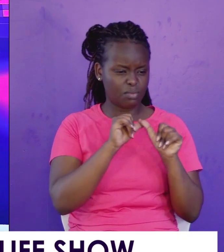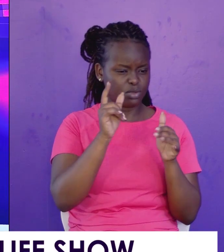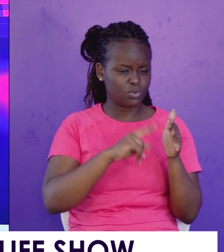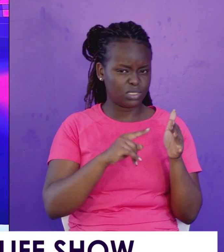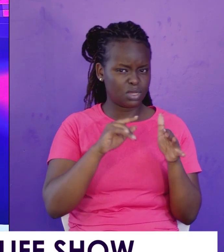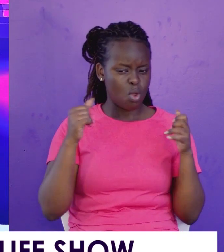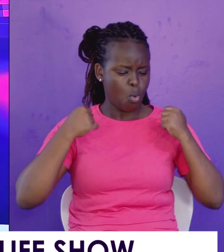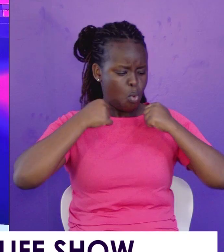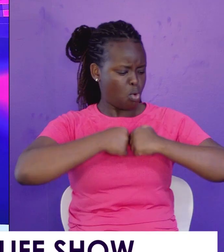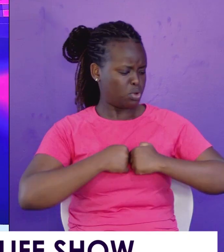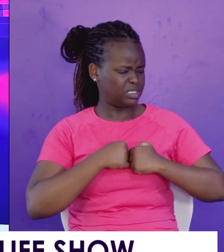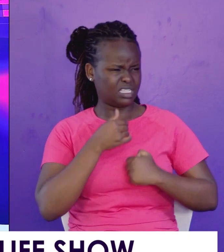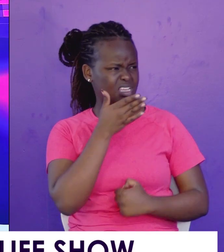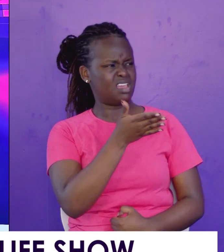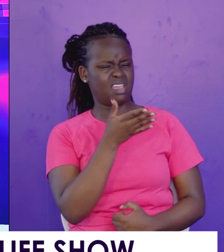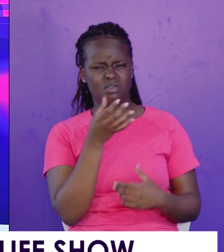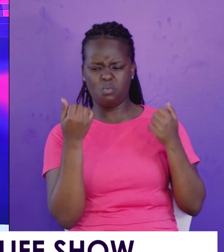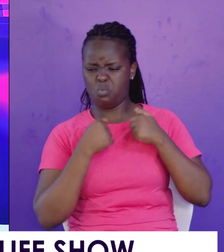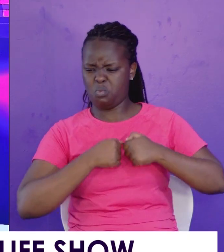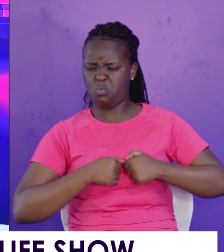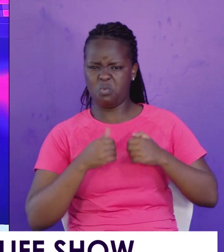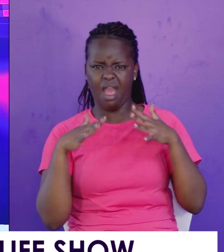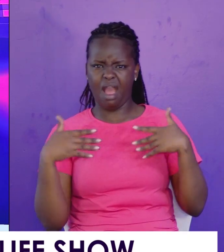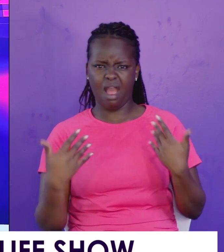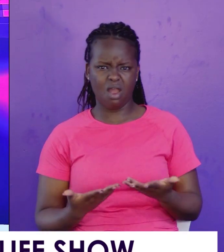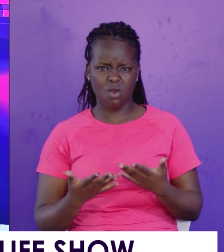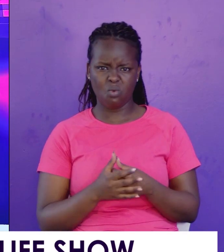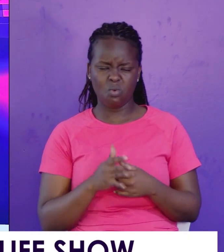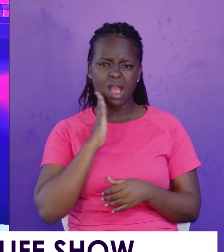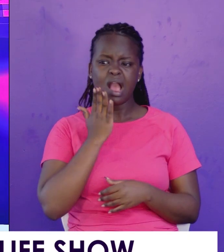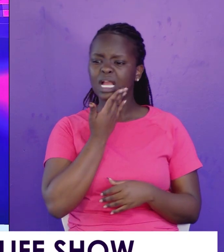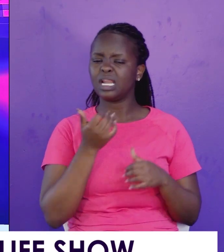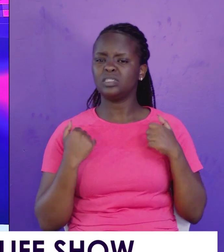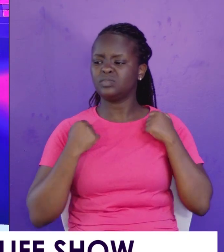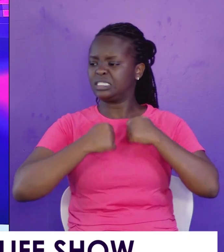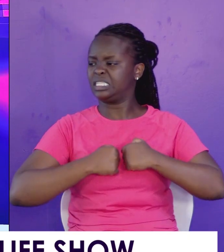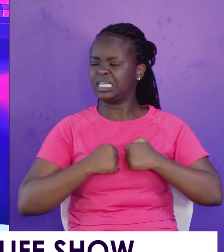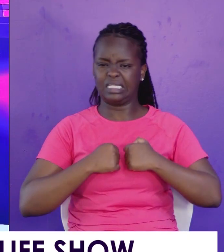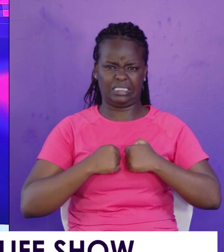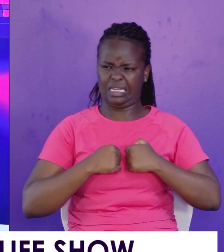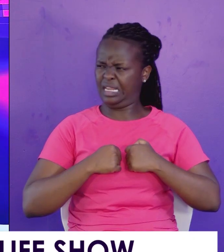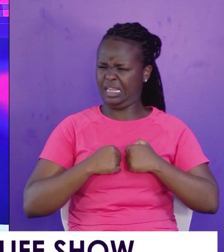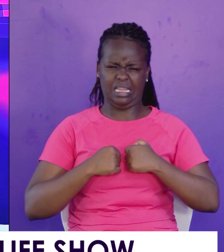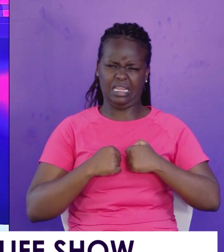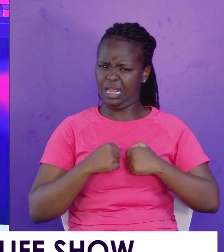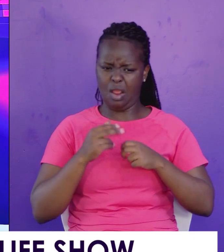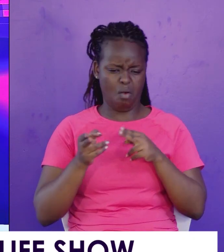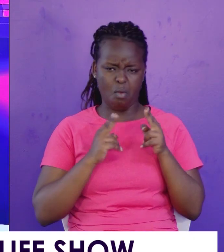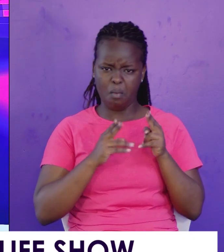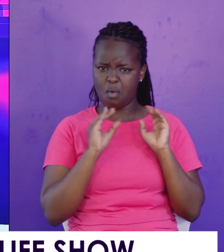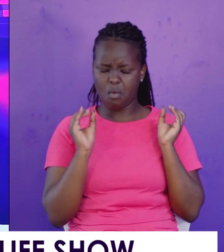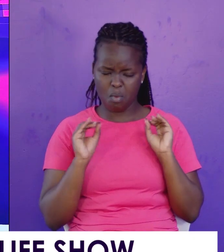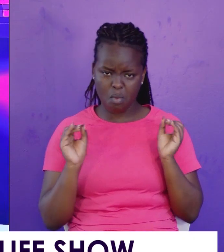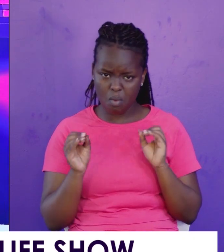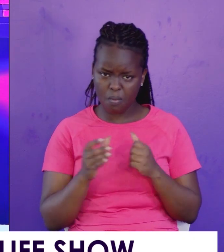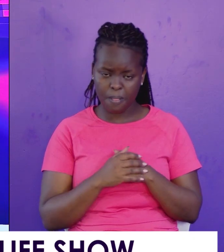of a jacket. The color of the jacket was something strange to those people.